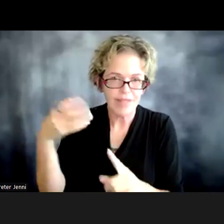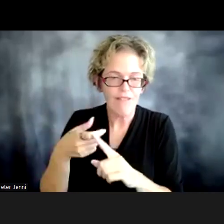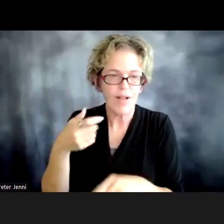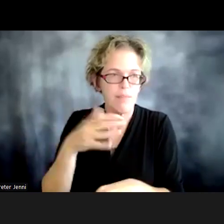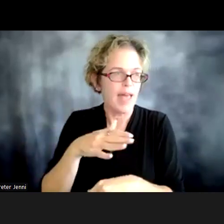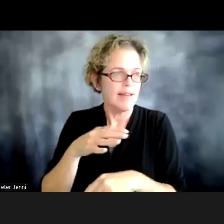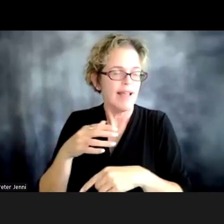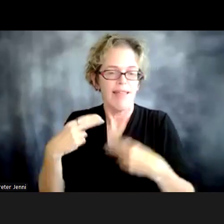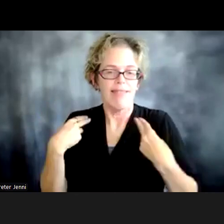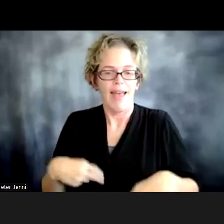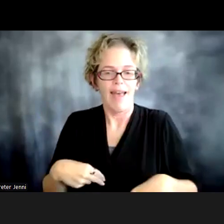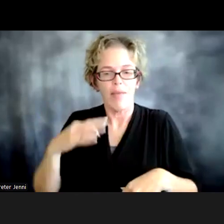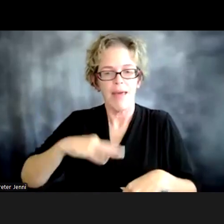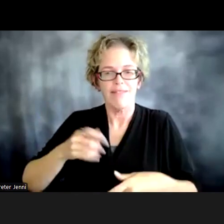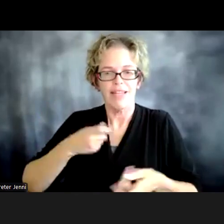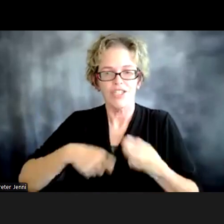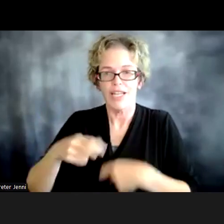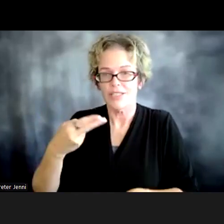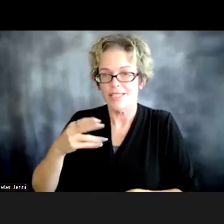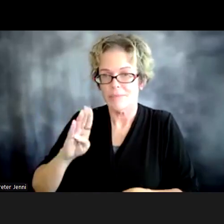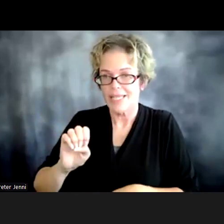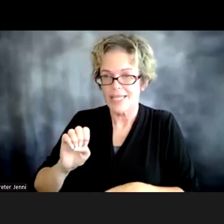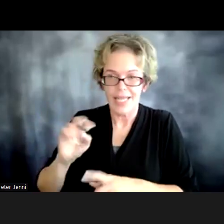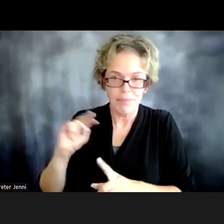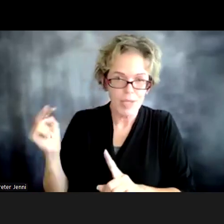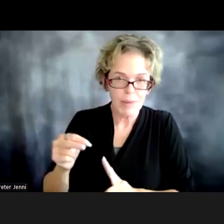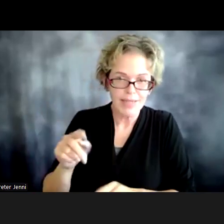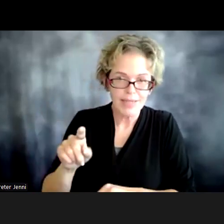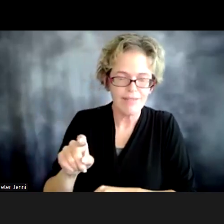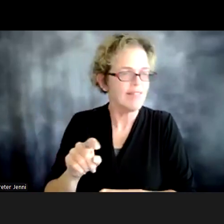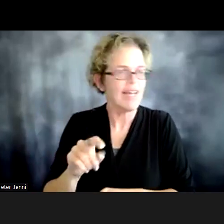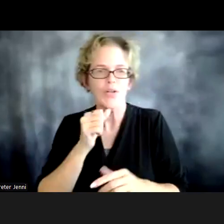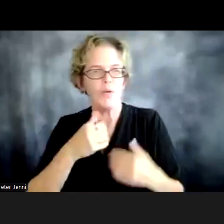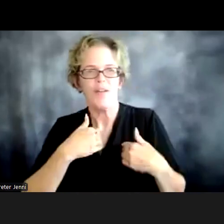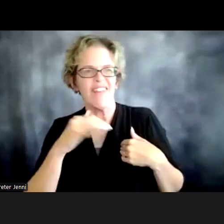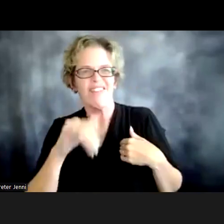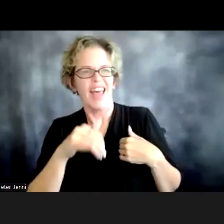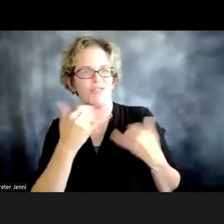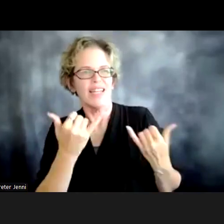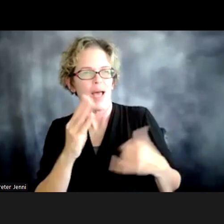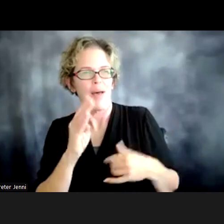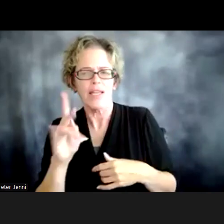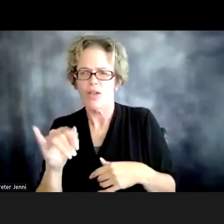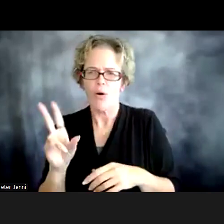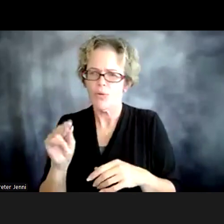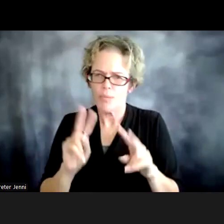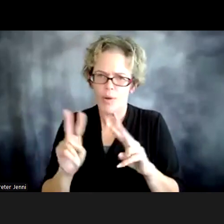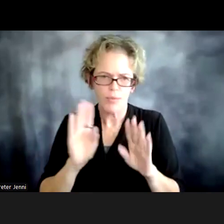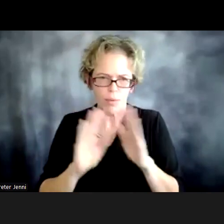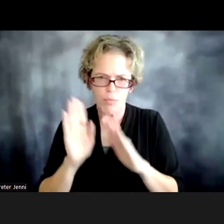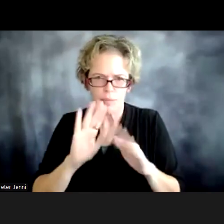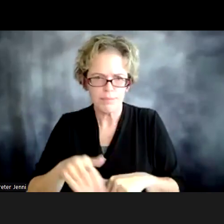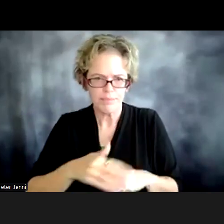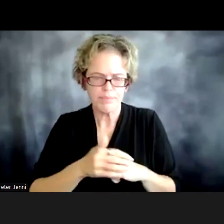Benefit Exchange's perspective. I do not at this time, unfortunately, Becky. Yeah, no problem.